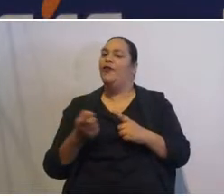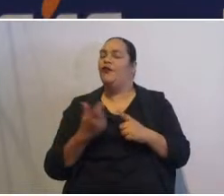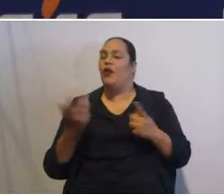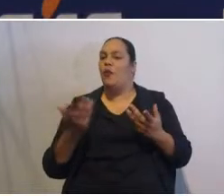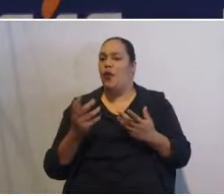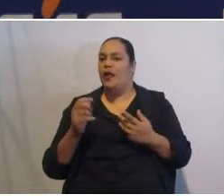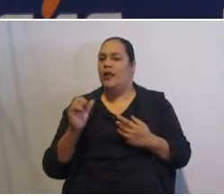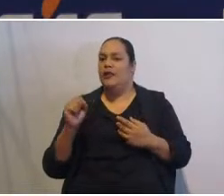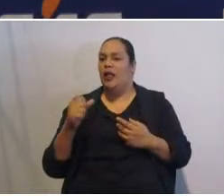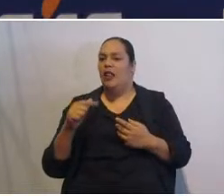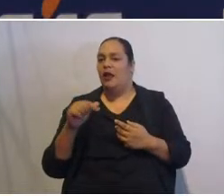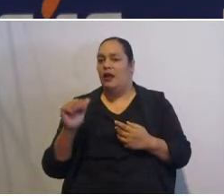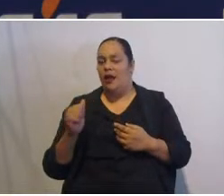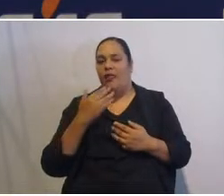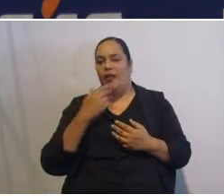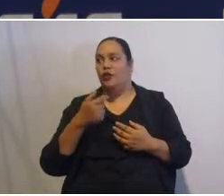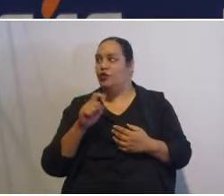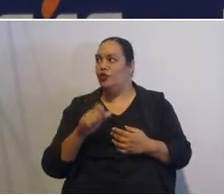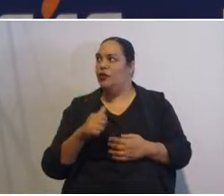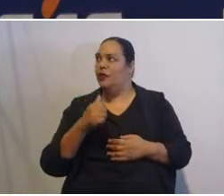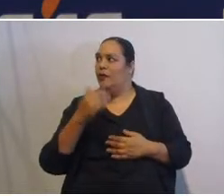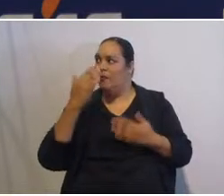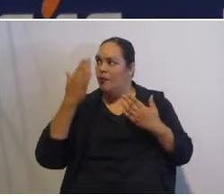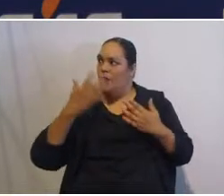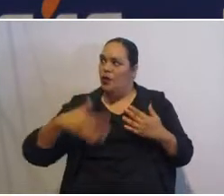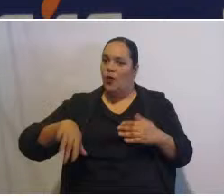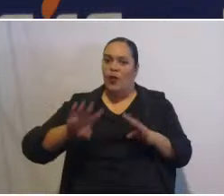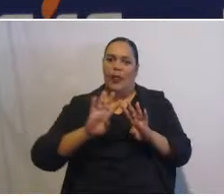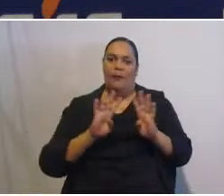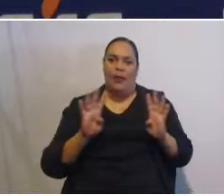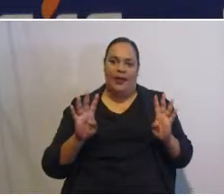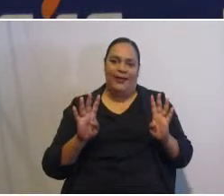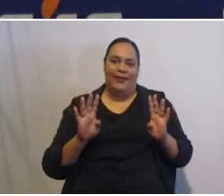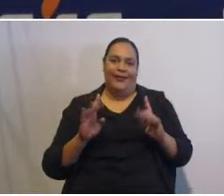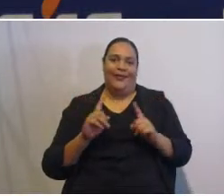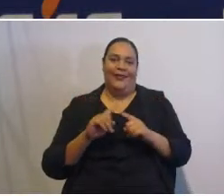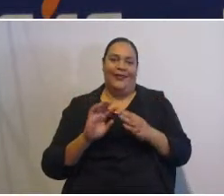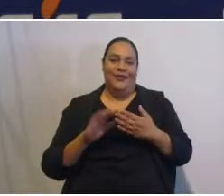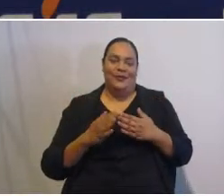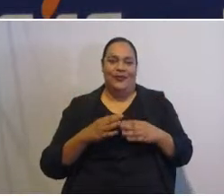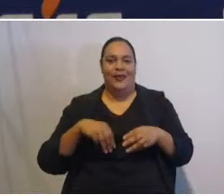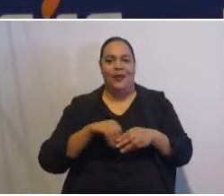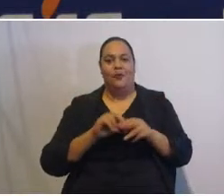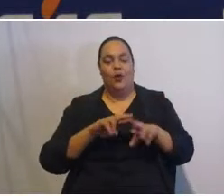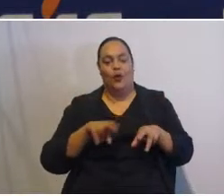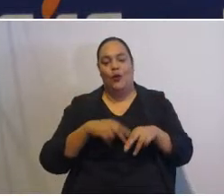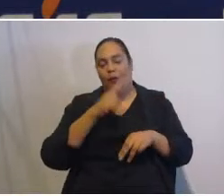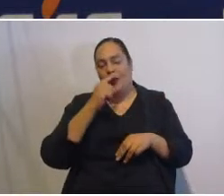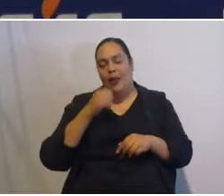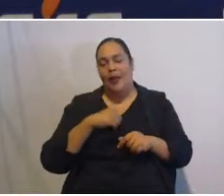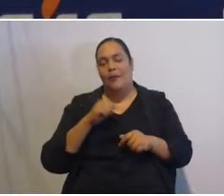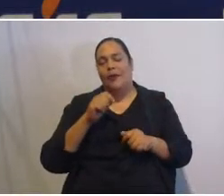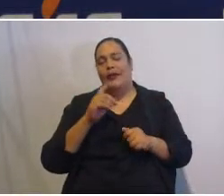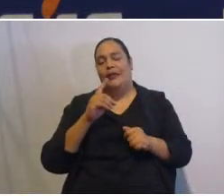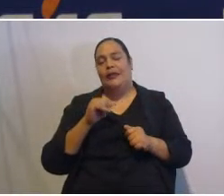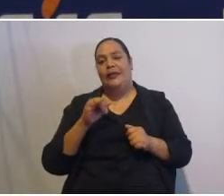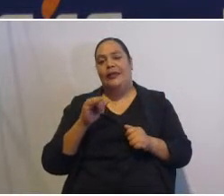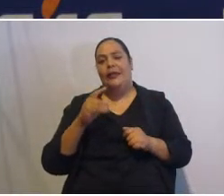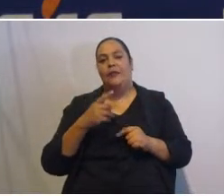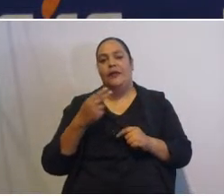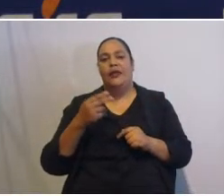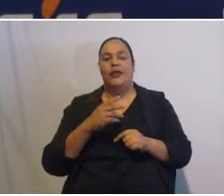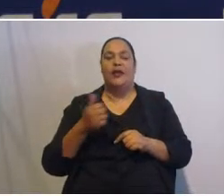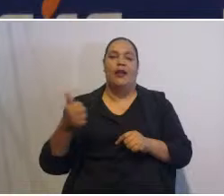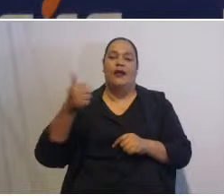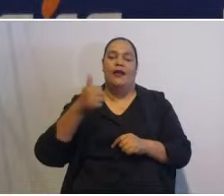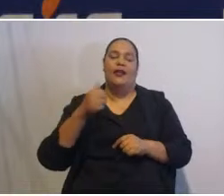SALGA. Thank you, Chair, and good morning to the panel, to the communities in the room. My name is Ndlandlangidi. I'm the head of